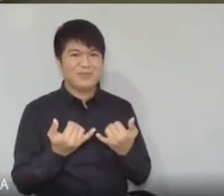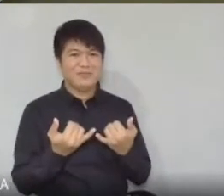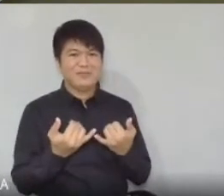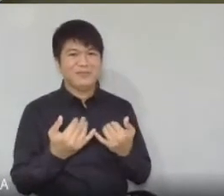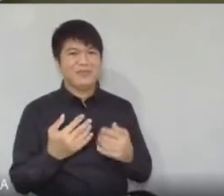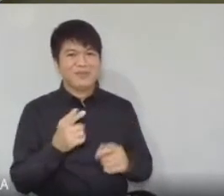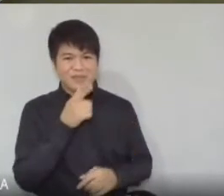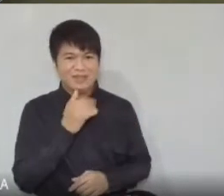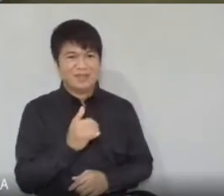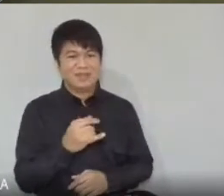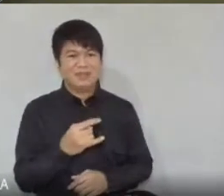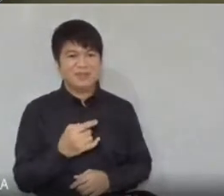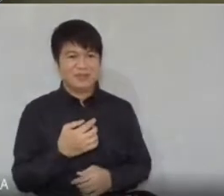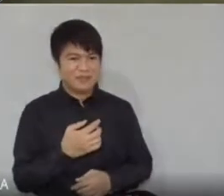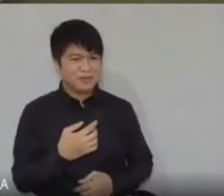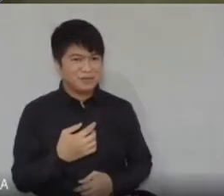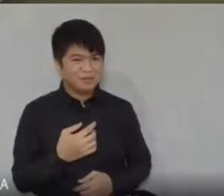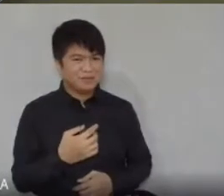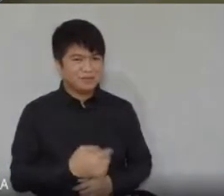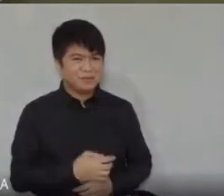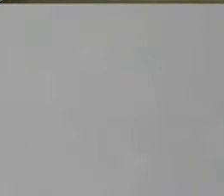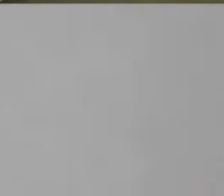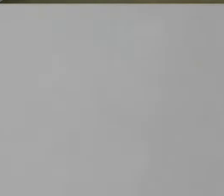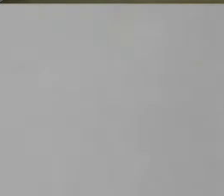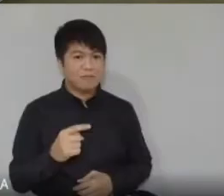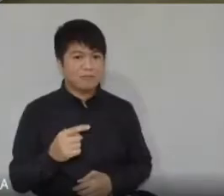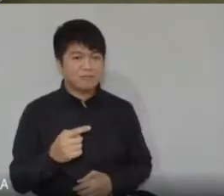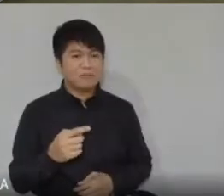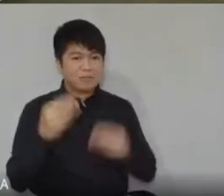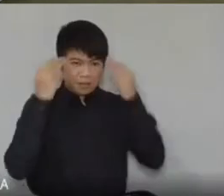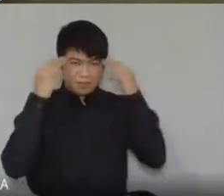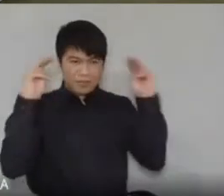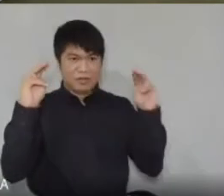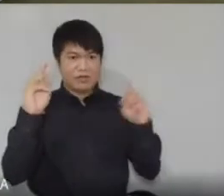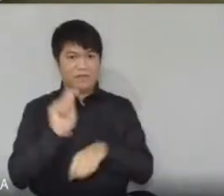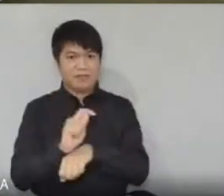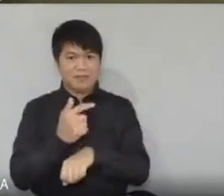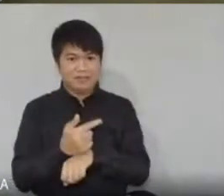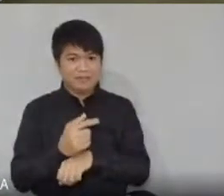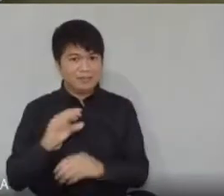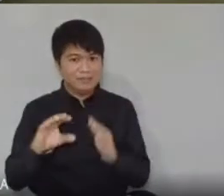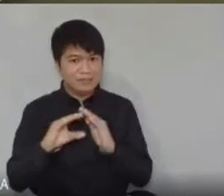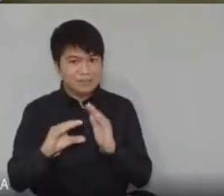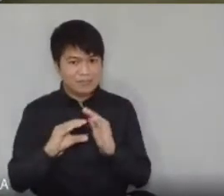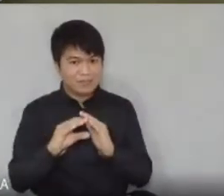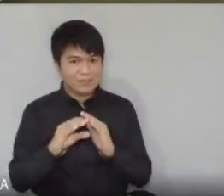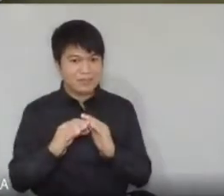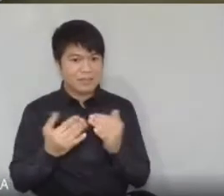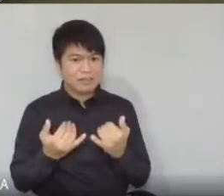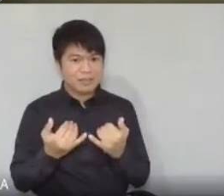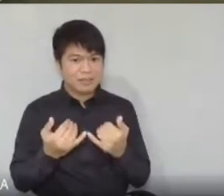Office. Mayor Lino Cayetano has been serving the city of Taguig since 2019. He was a